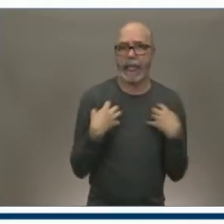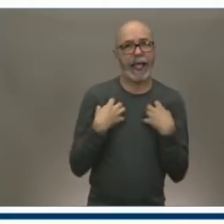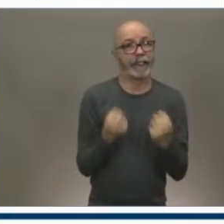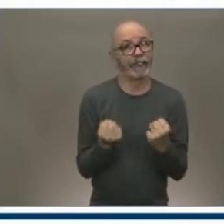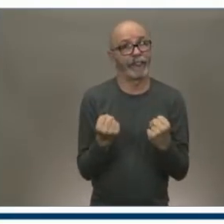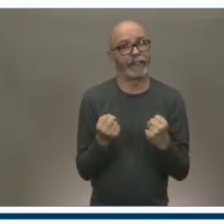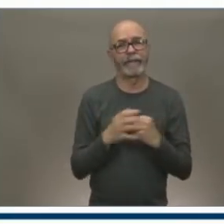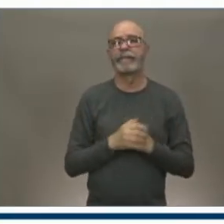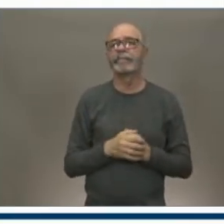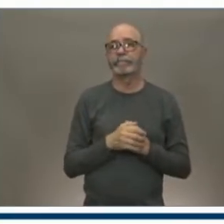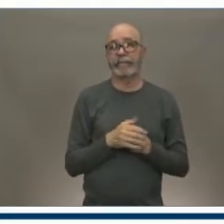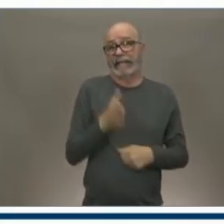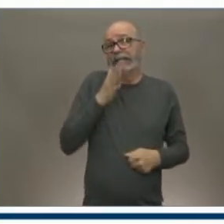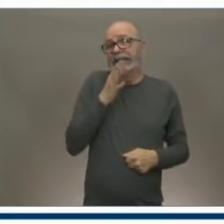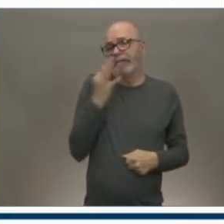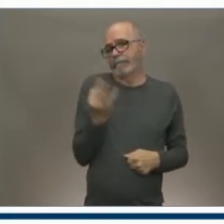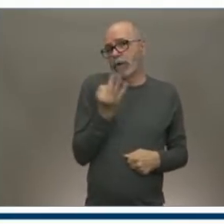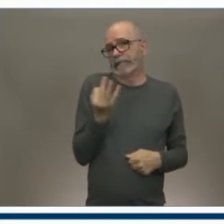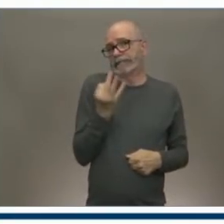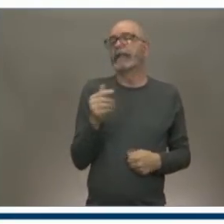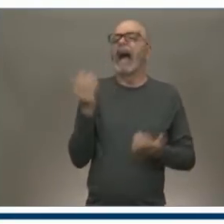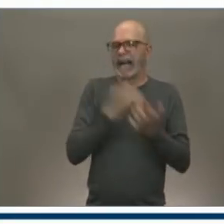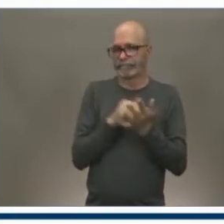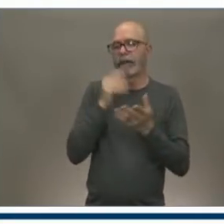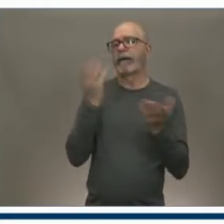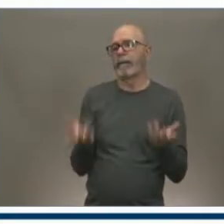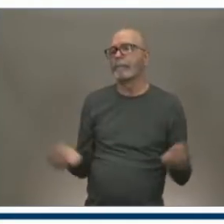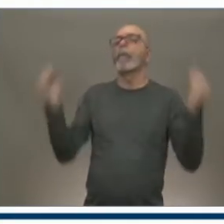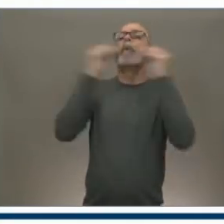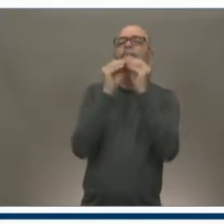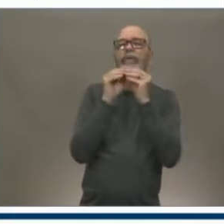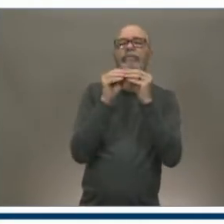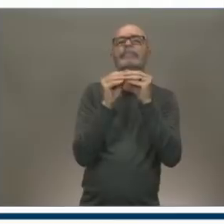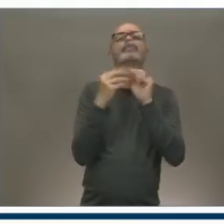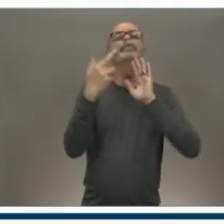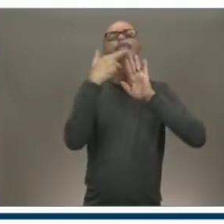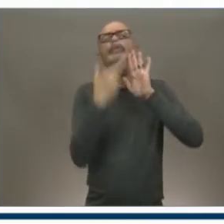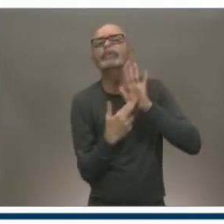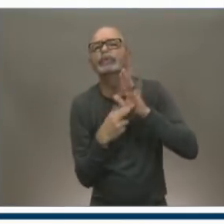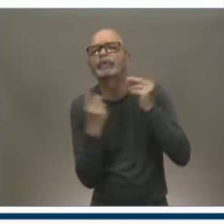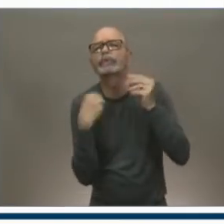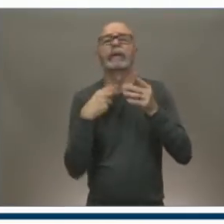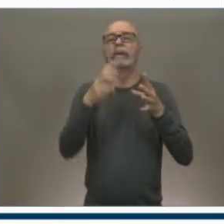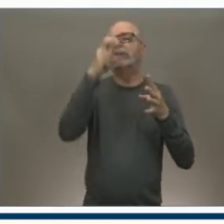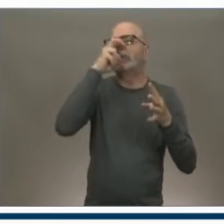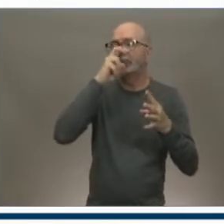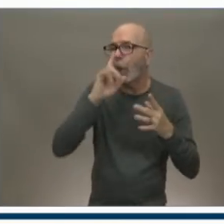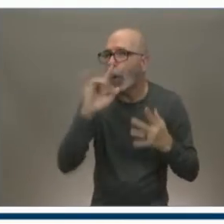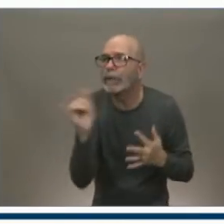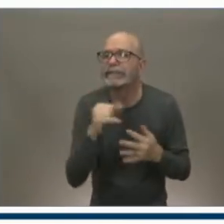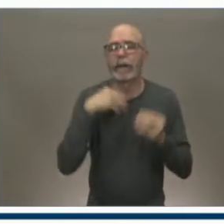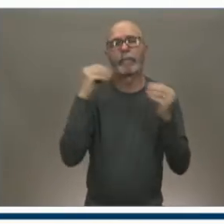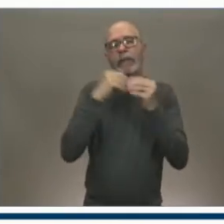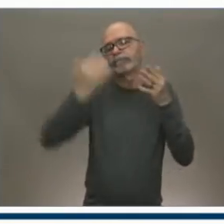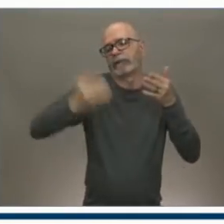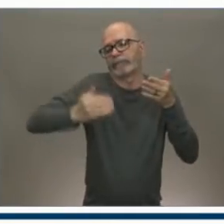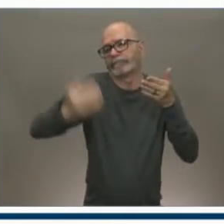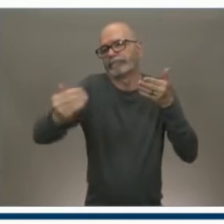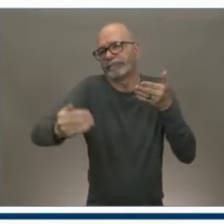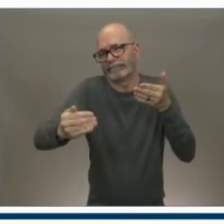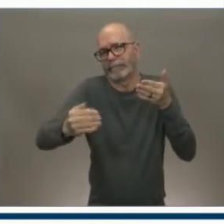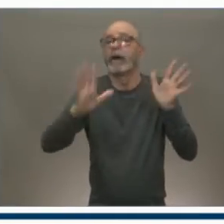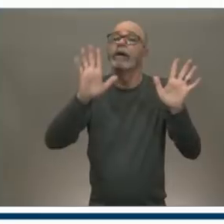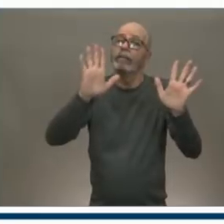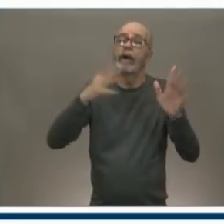on restrictions, and until then, I ask people to continue to focus on we are in a good position, but a